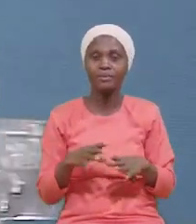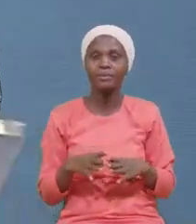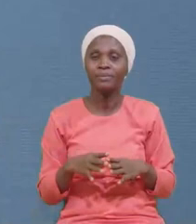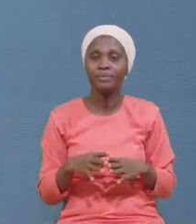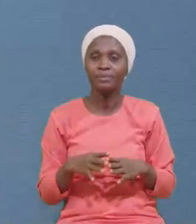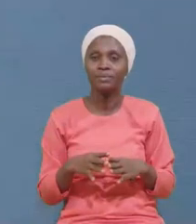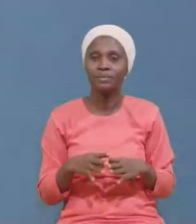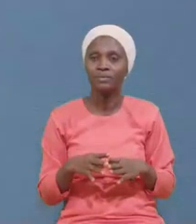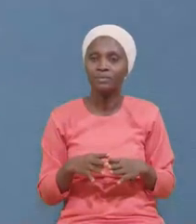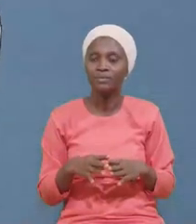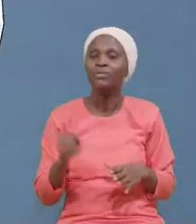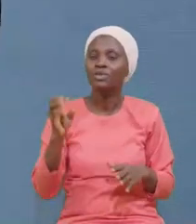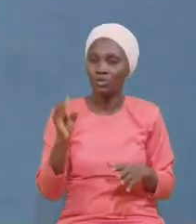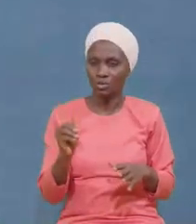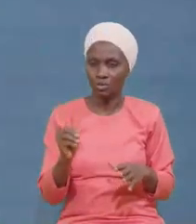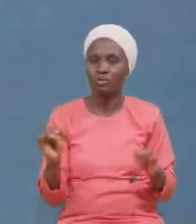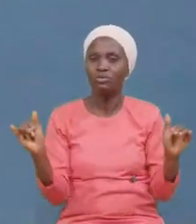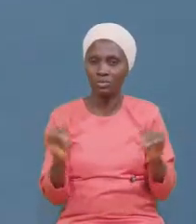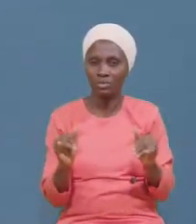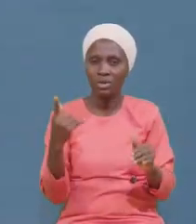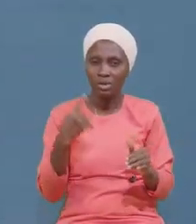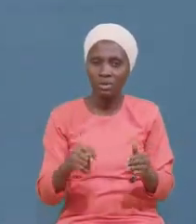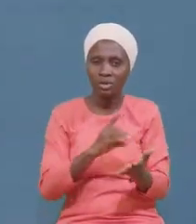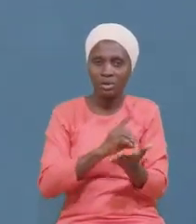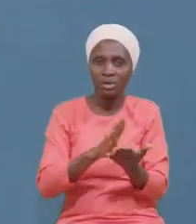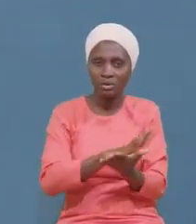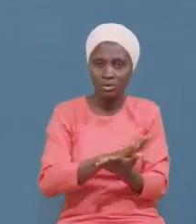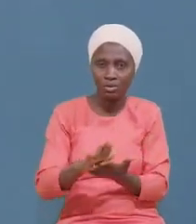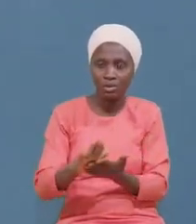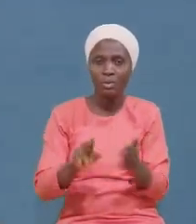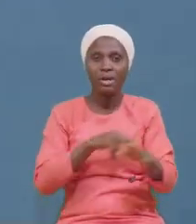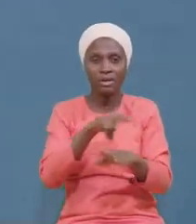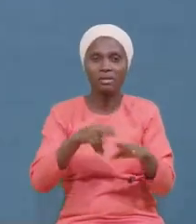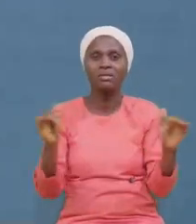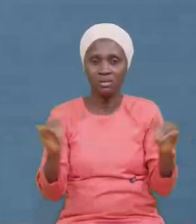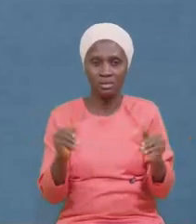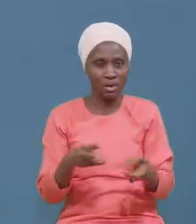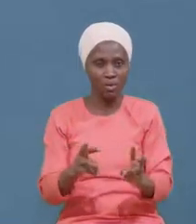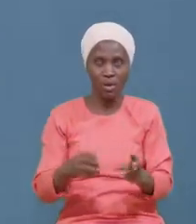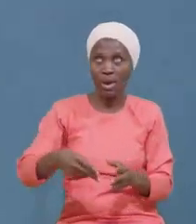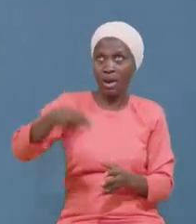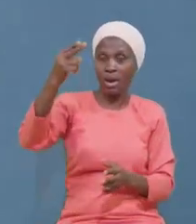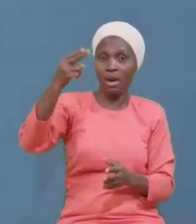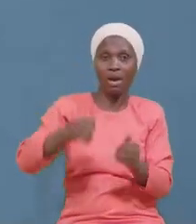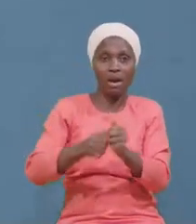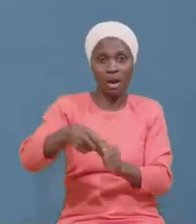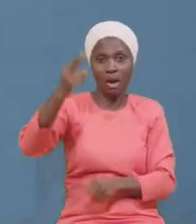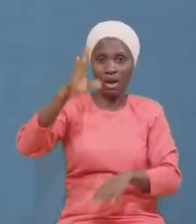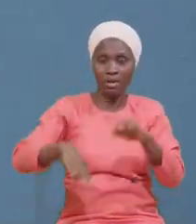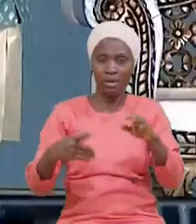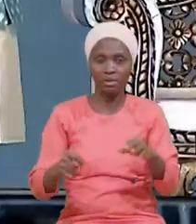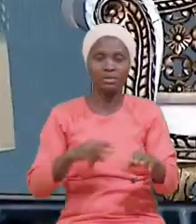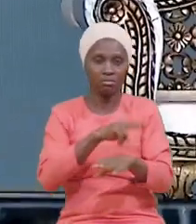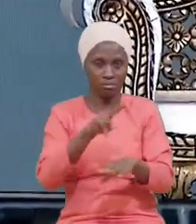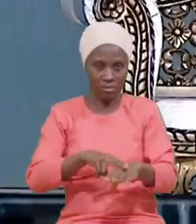aakashamella unnatamuga unnado. So the supernatural in the same way higher than the natural. Alage